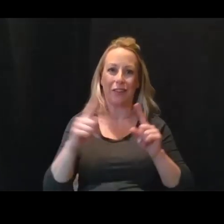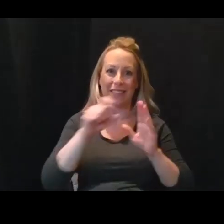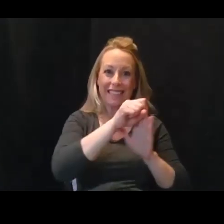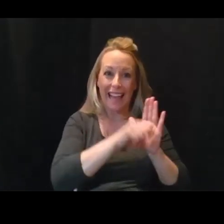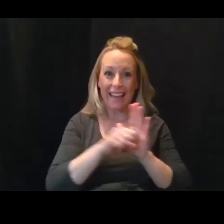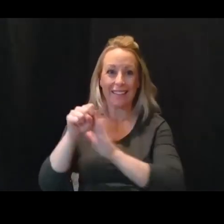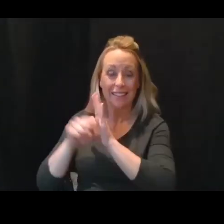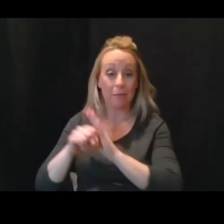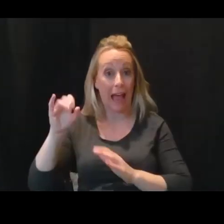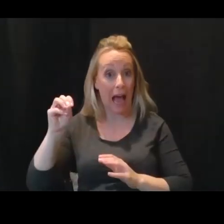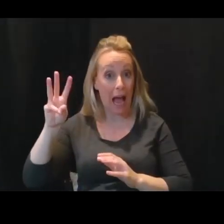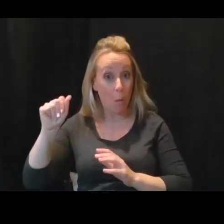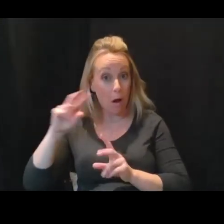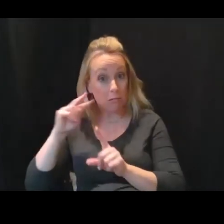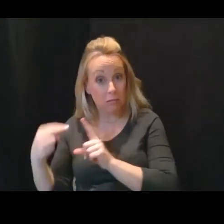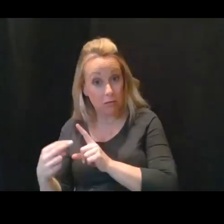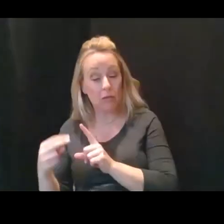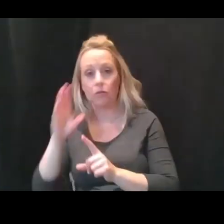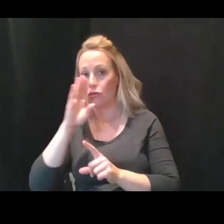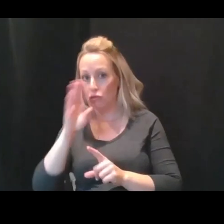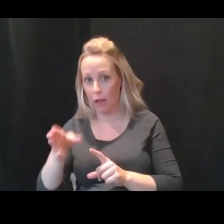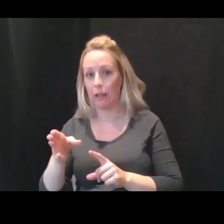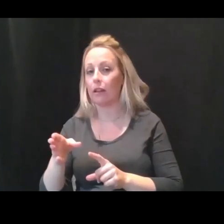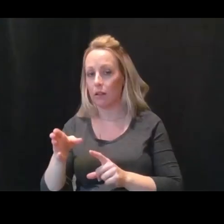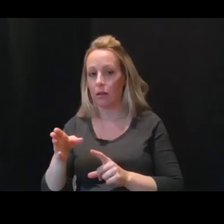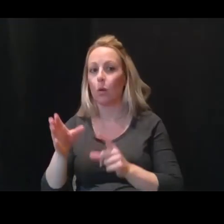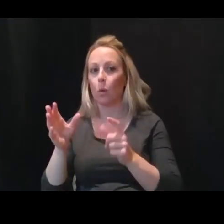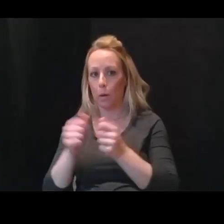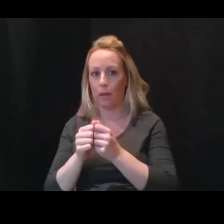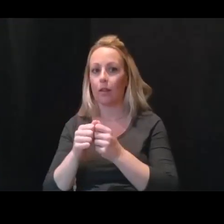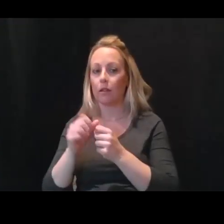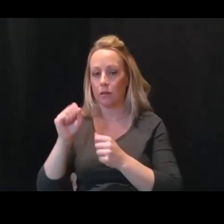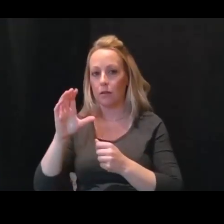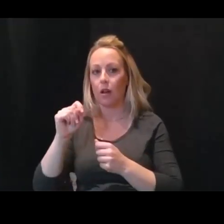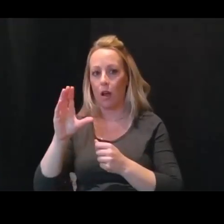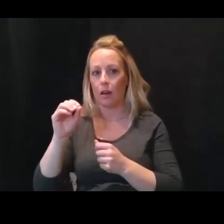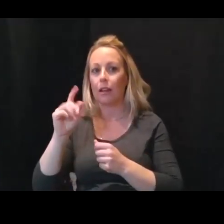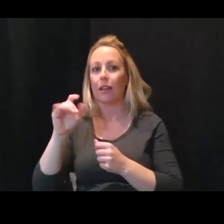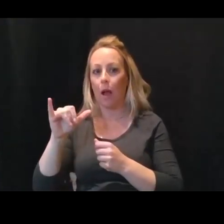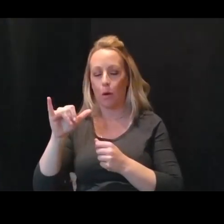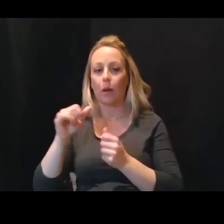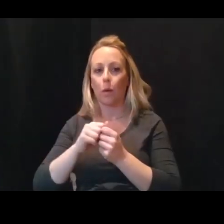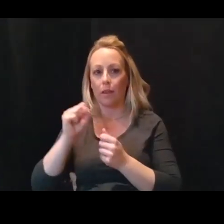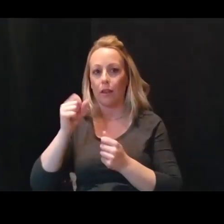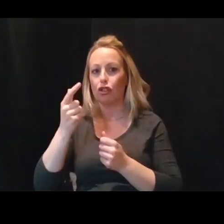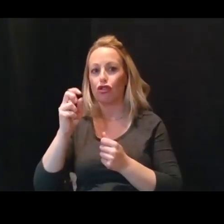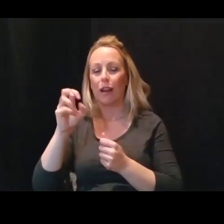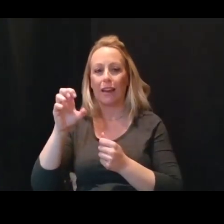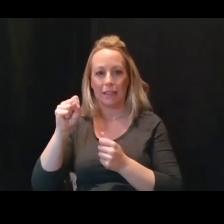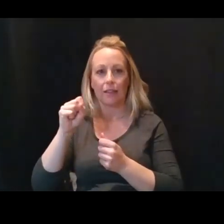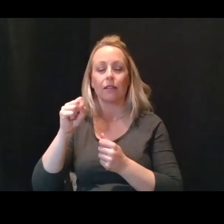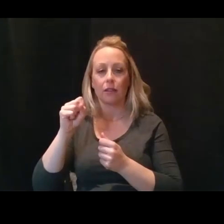we are working directly, as Ed had indicated, with the Scott County Health Department, with Genesis and Unity Point on the